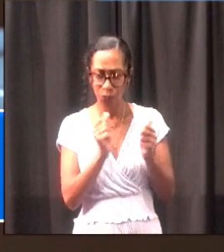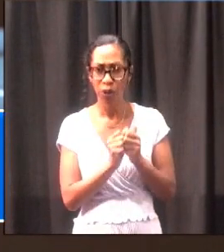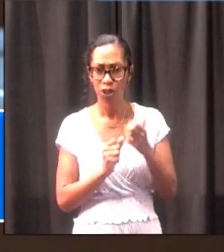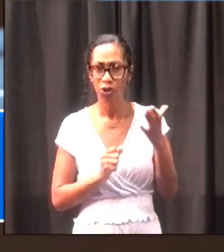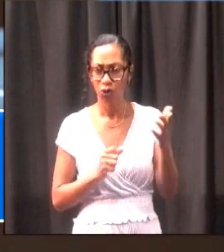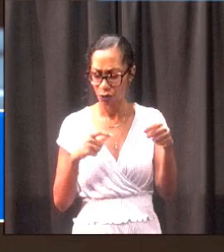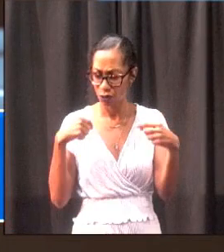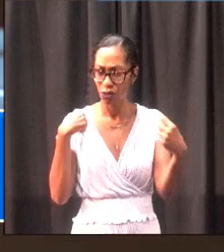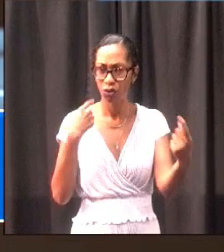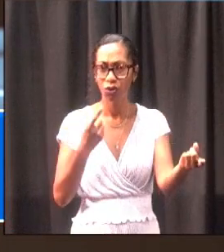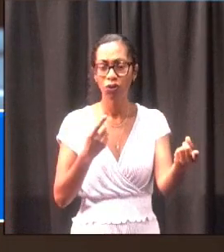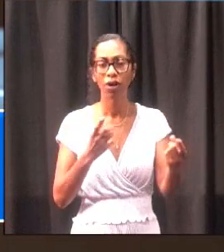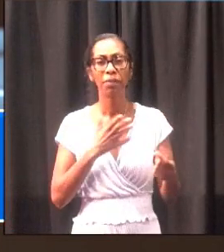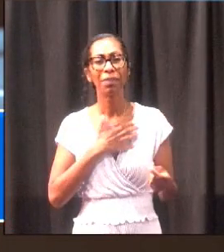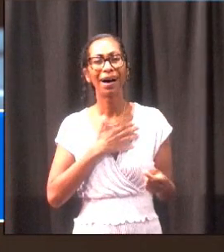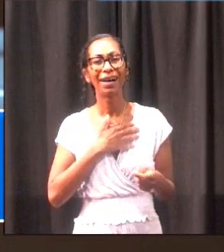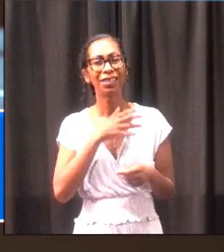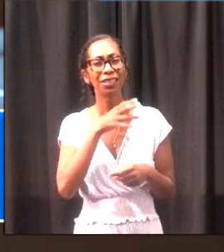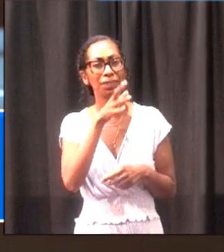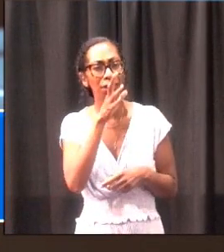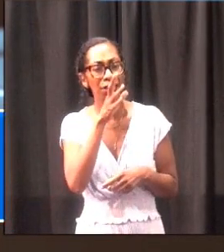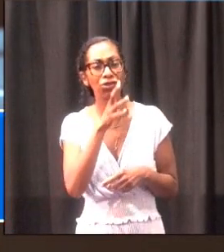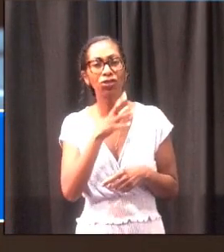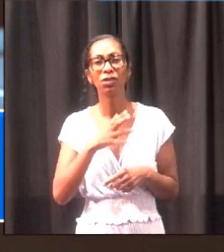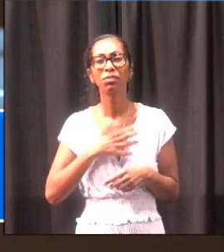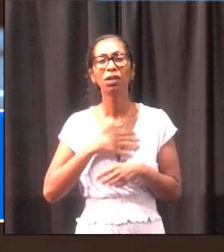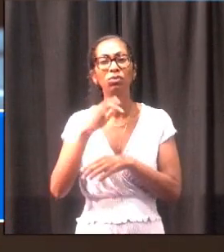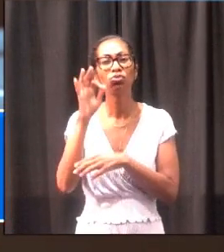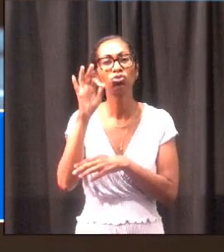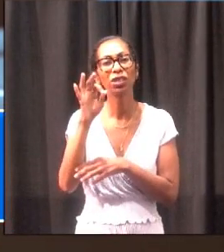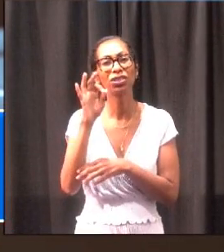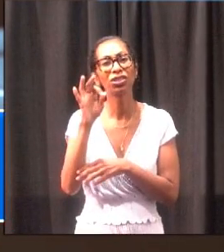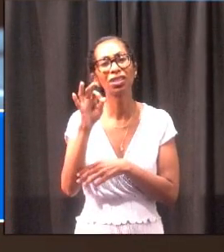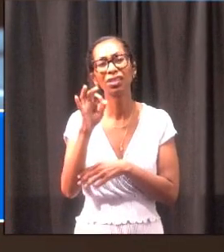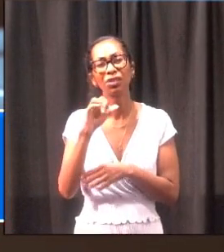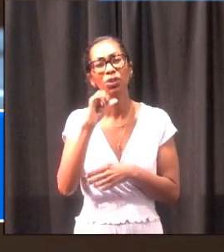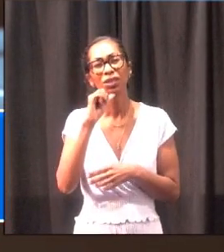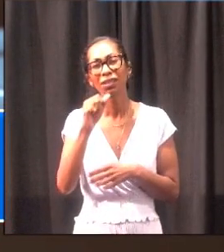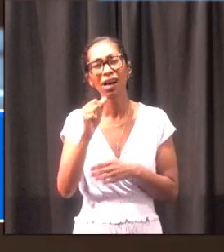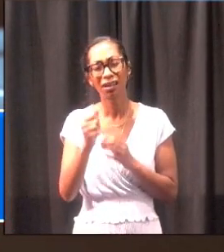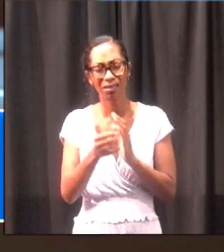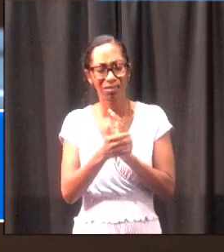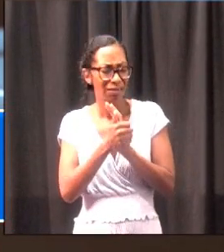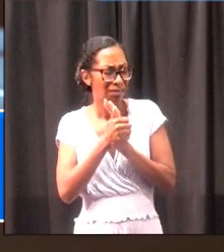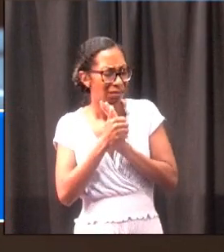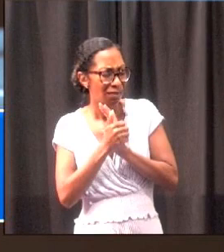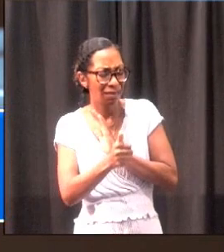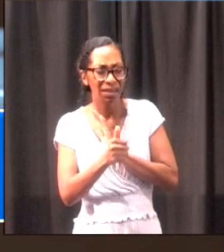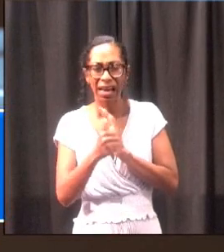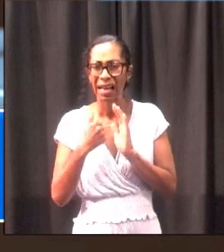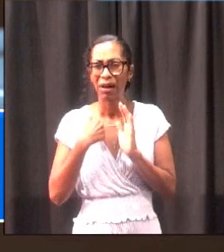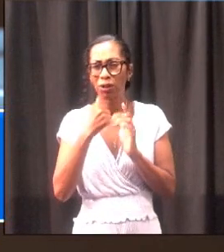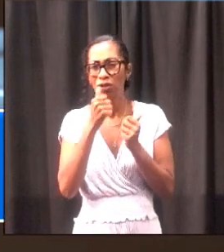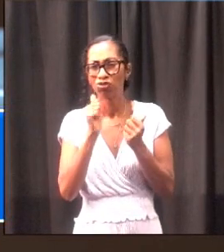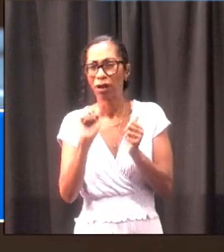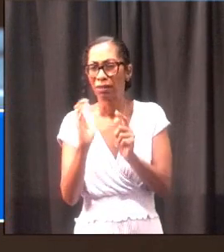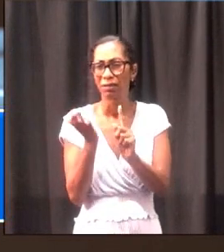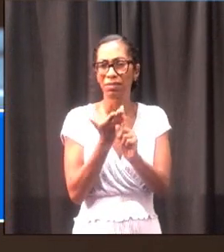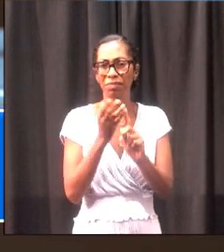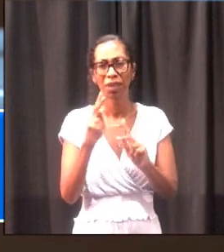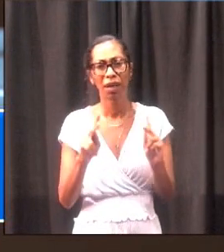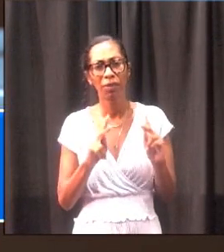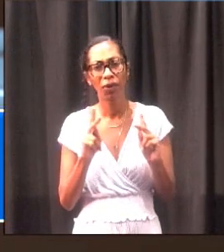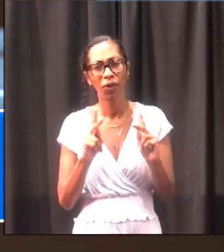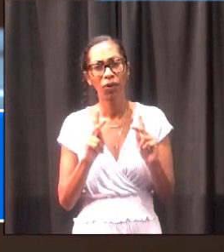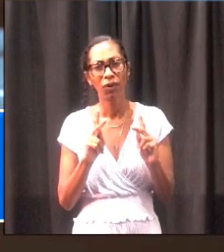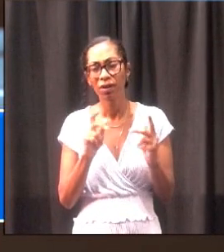trembling. And my speech and my preaching were not with persuasive words of human wisdom, but in demonstration